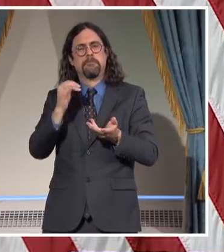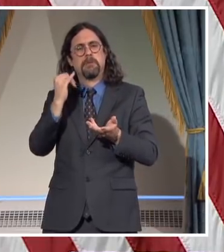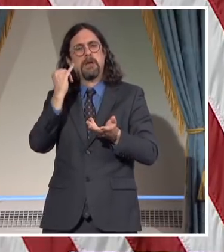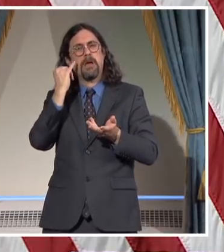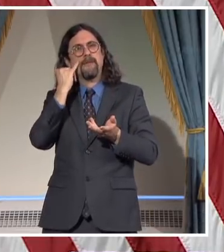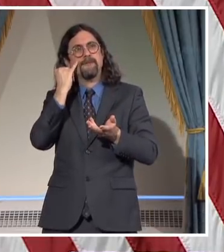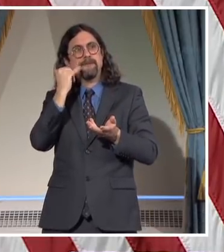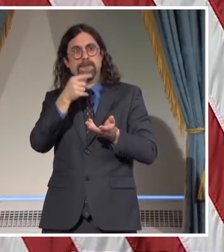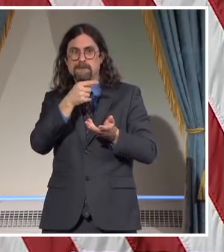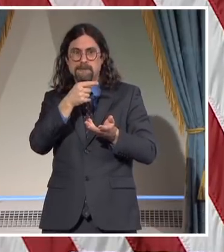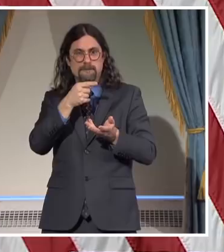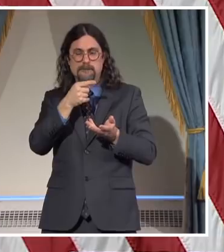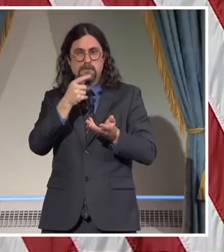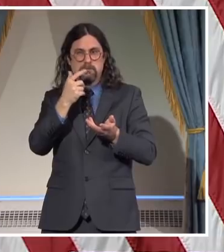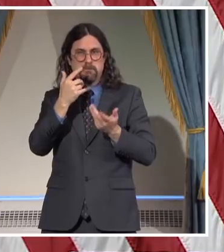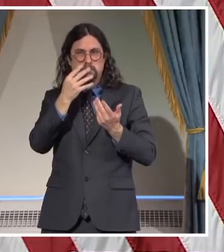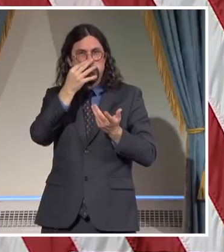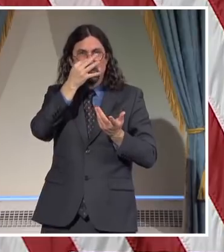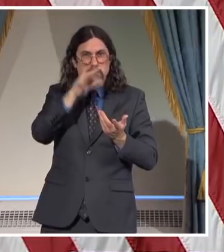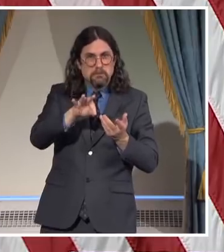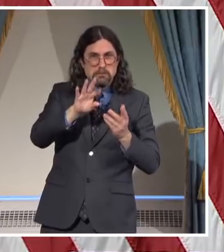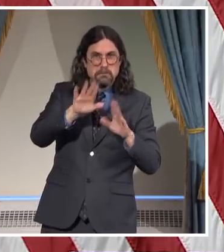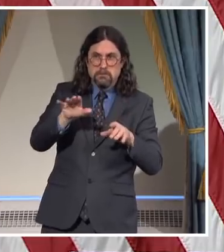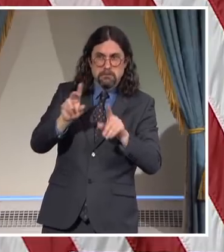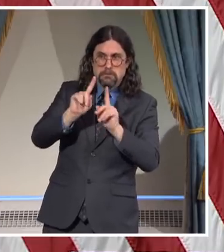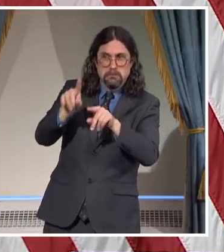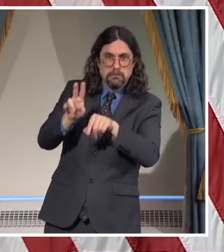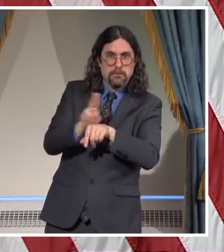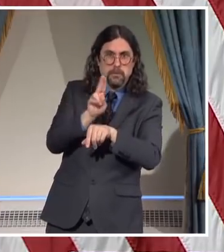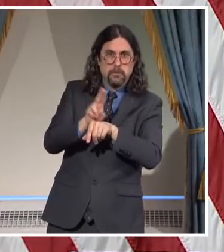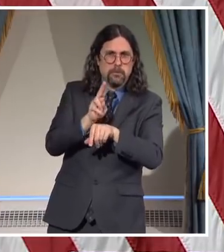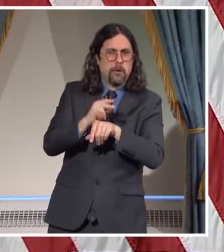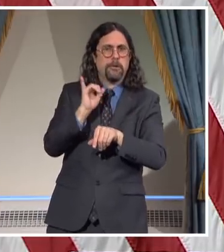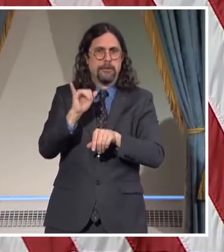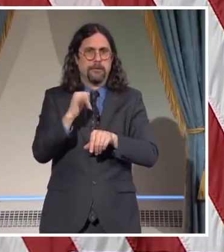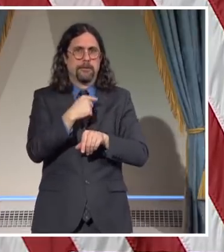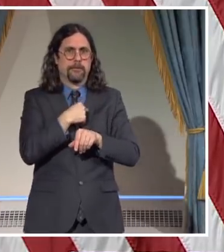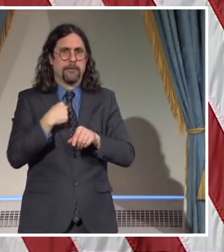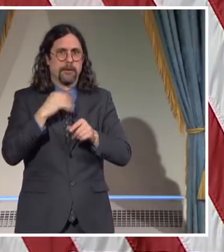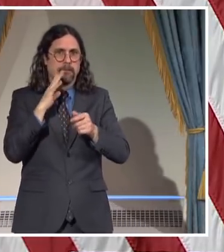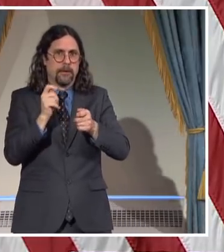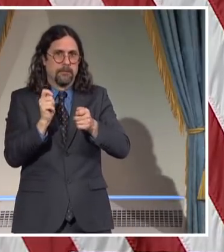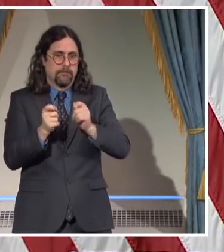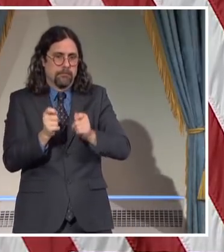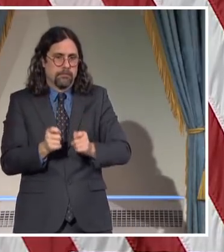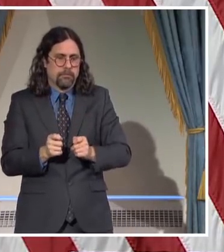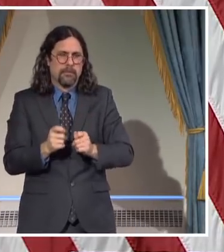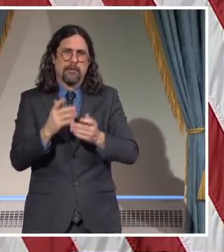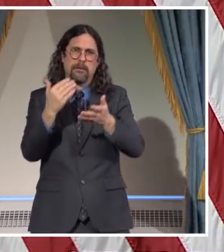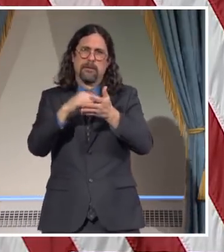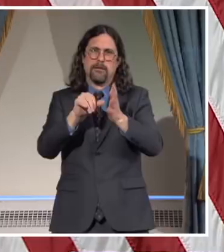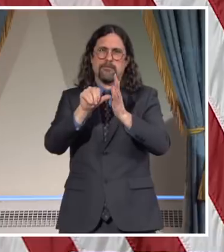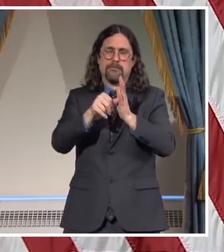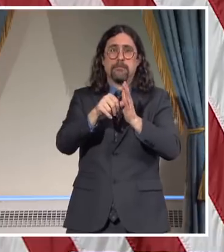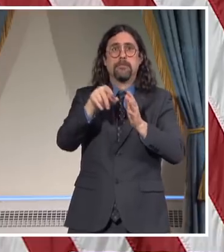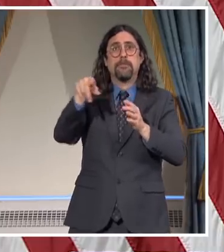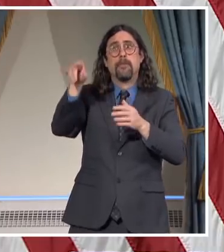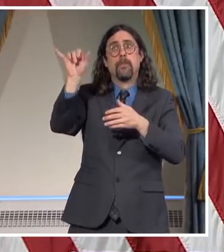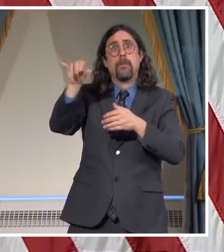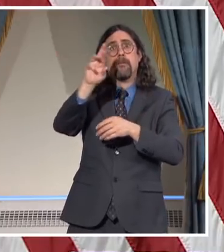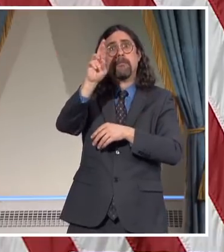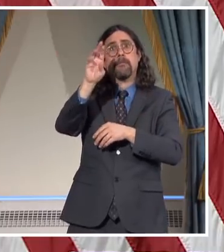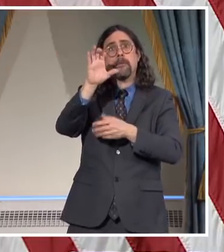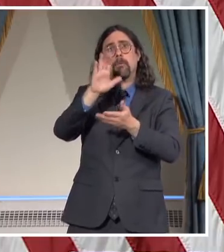about essential workers, that's really the crucial crux of this matter, is making sure we are supporting those essential